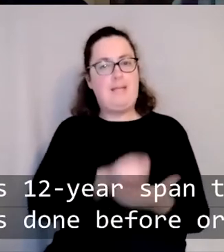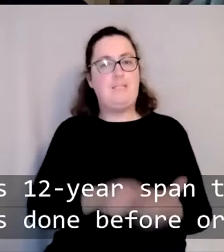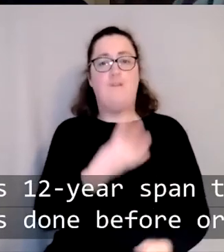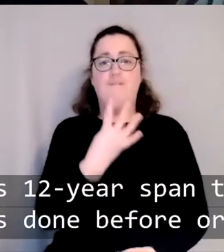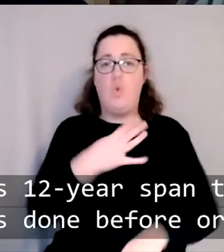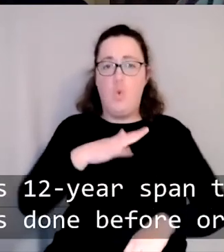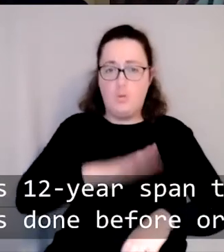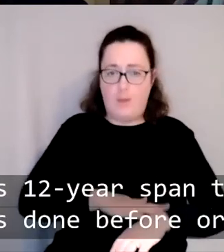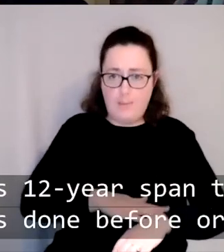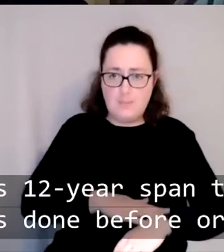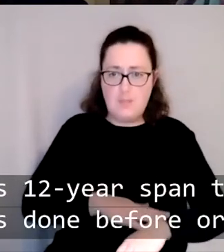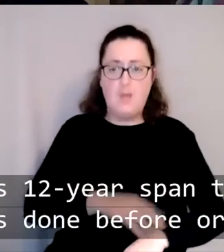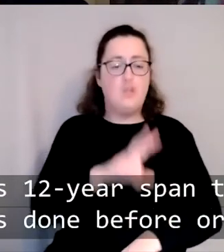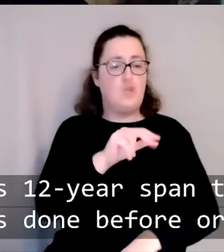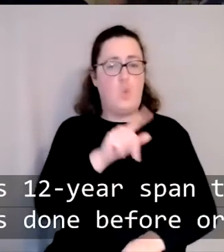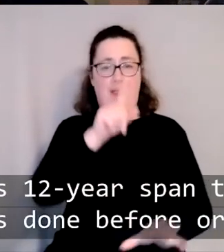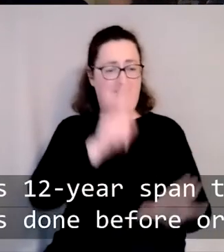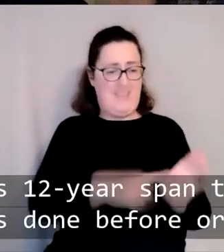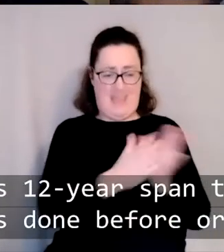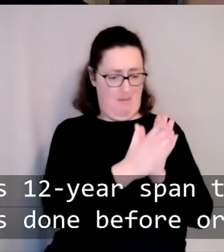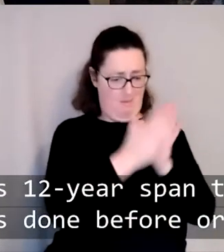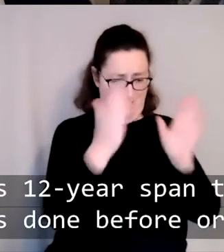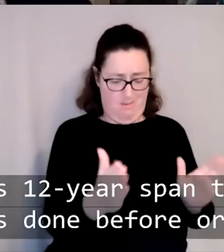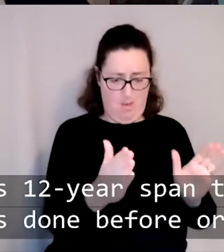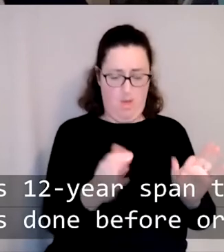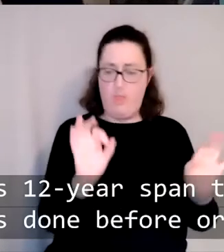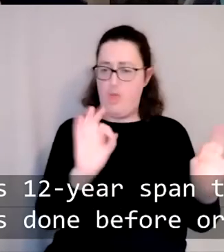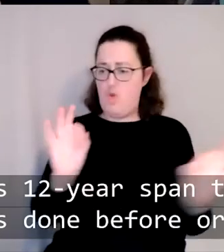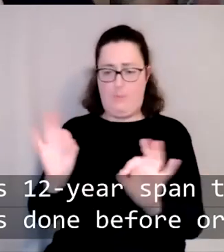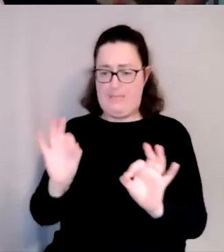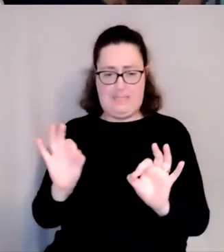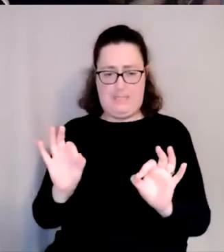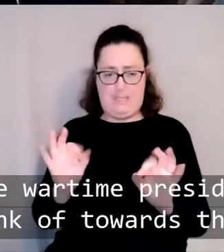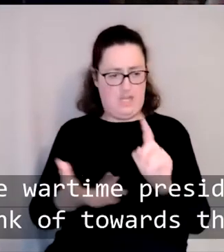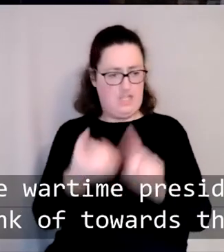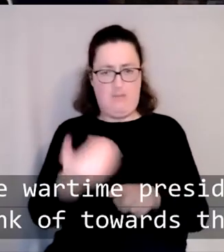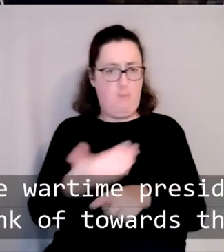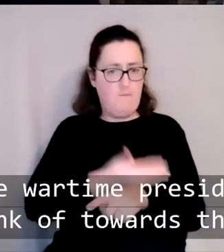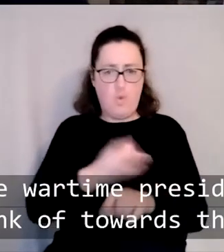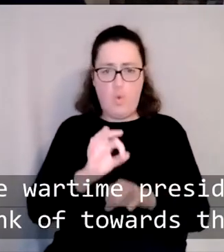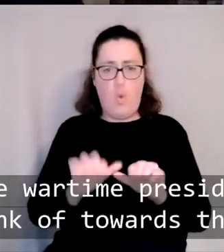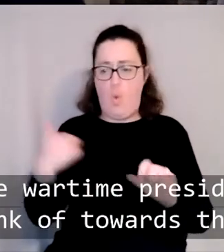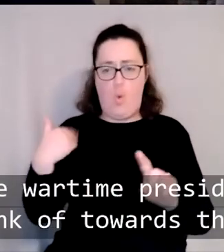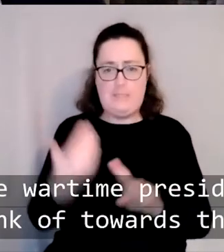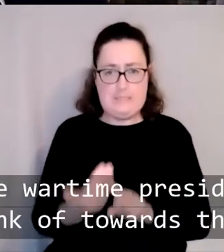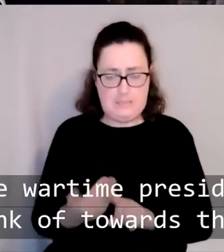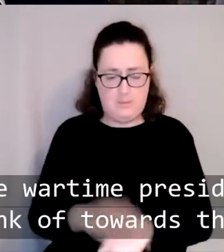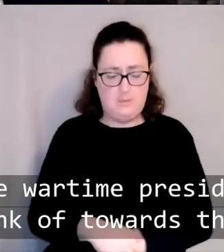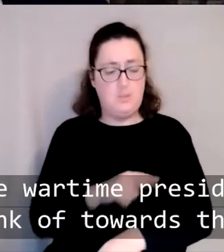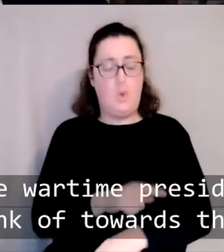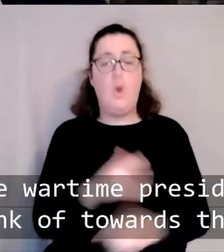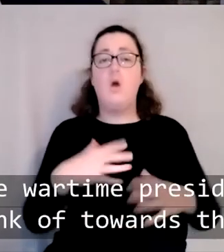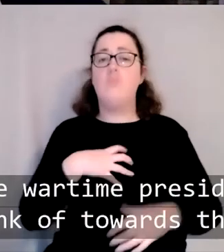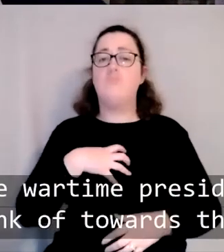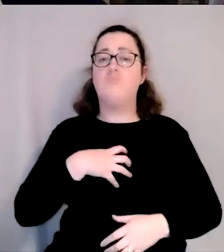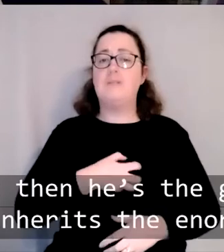But he has this 12-year span that nobody else has done before or since. And he is the wartime president that